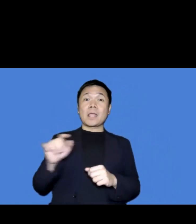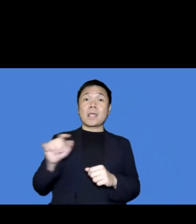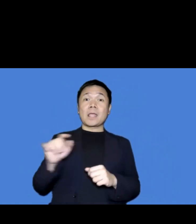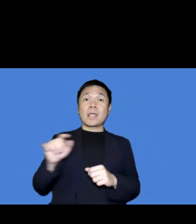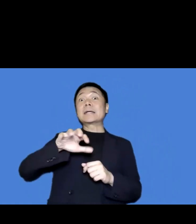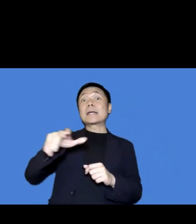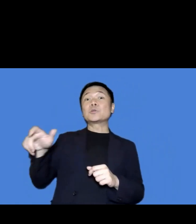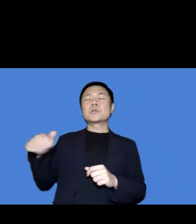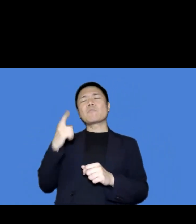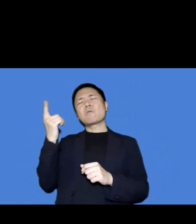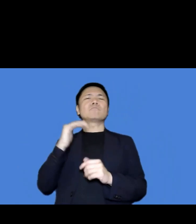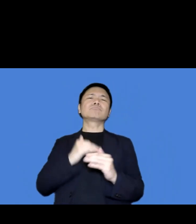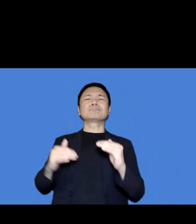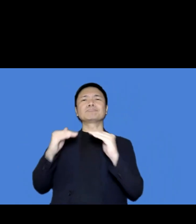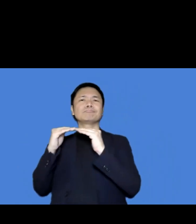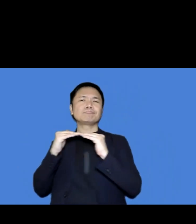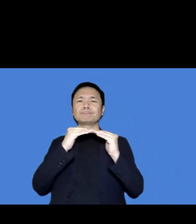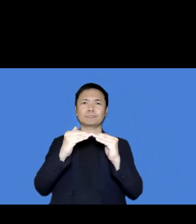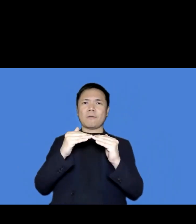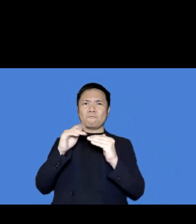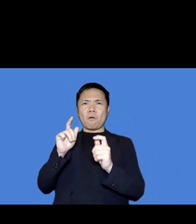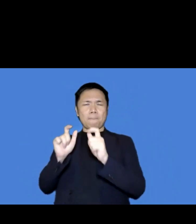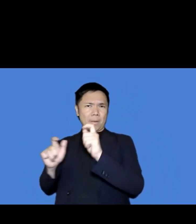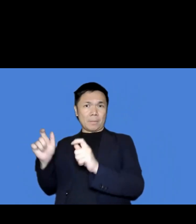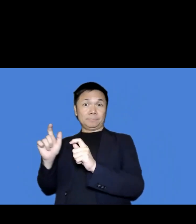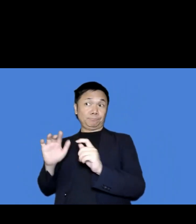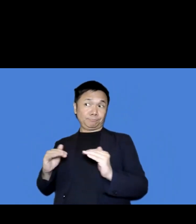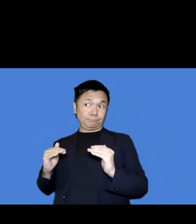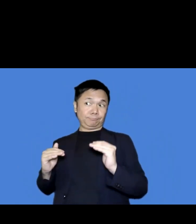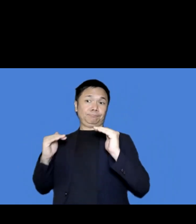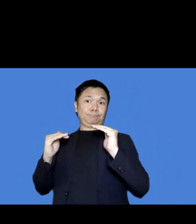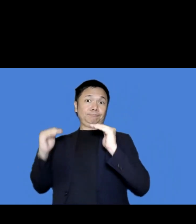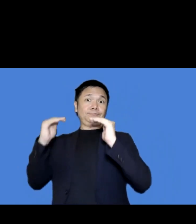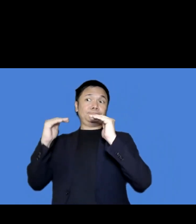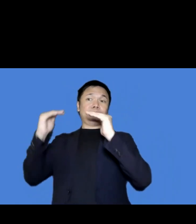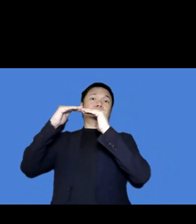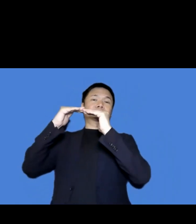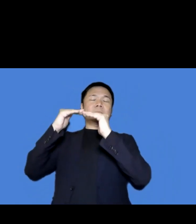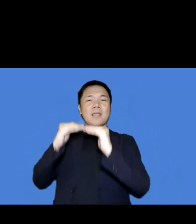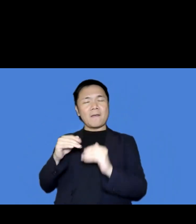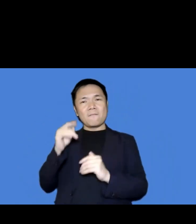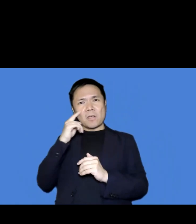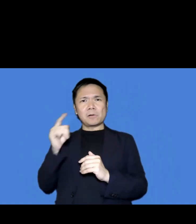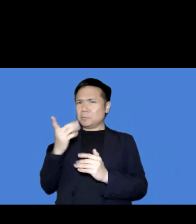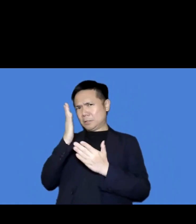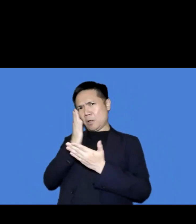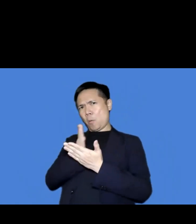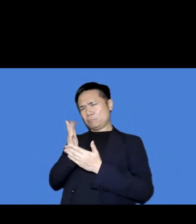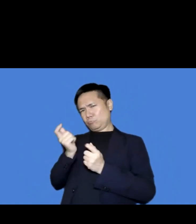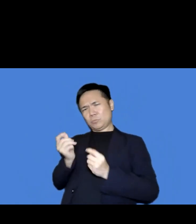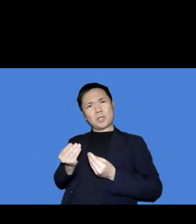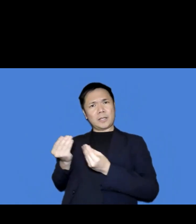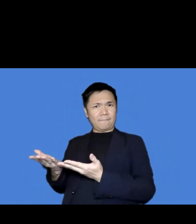development, it's crucial that youth with disabilities are offered equal opportunities to take